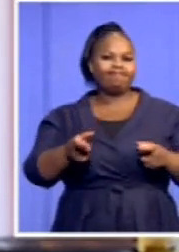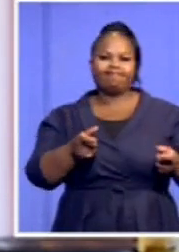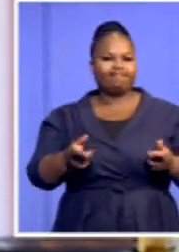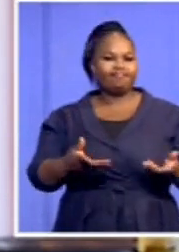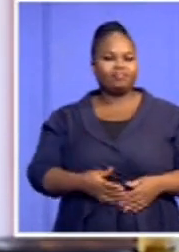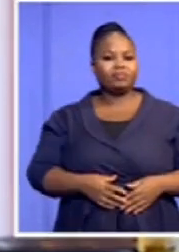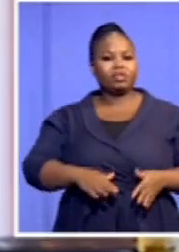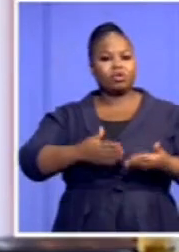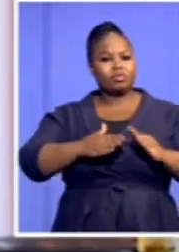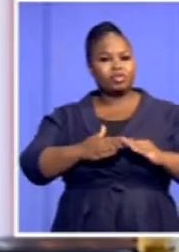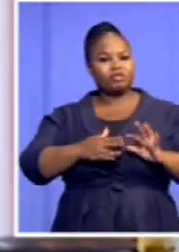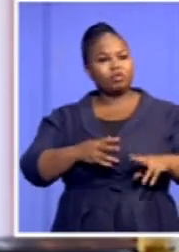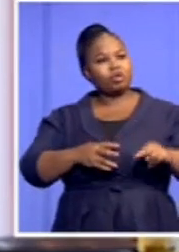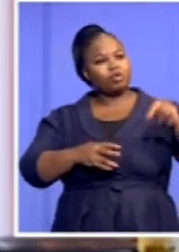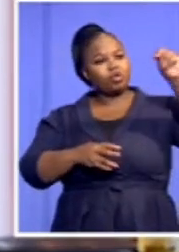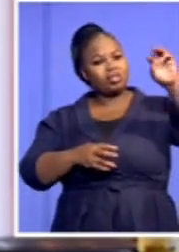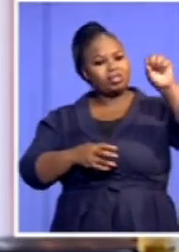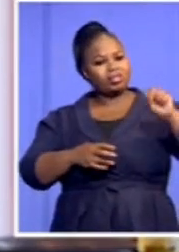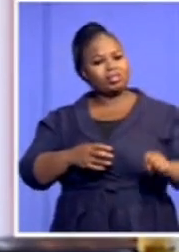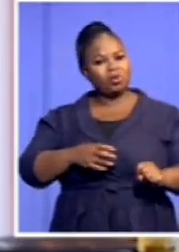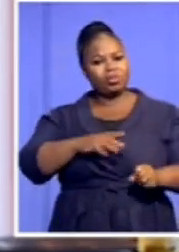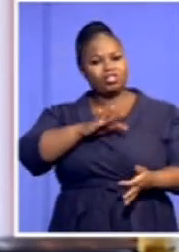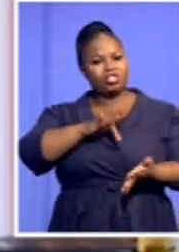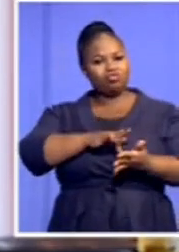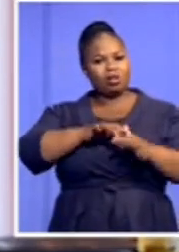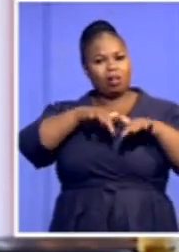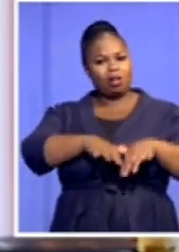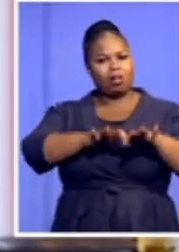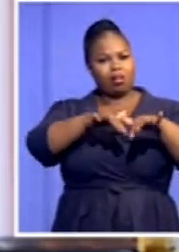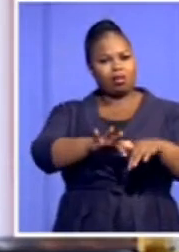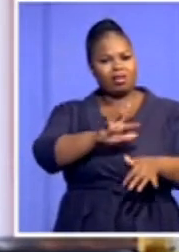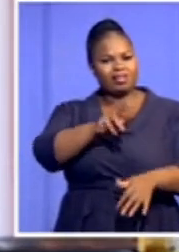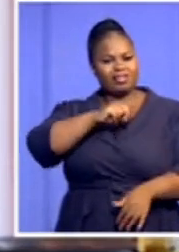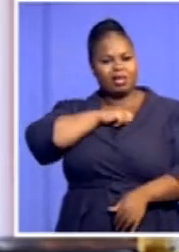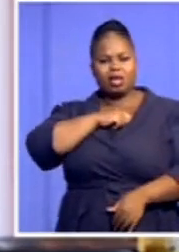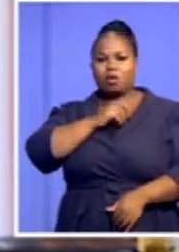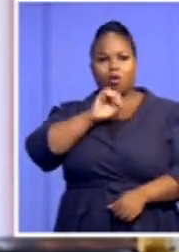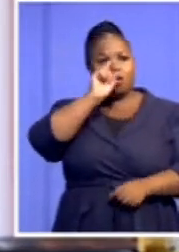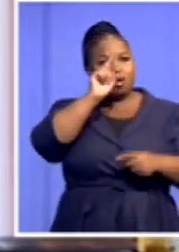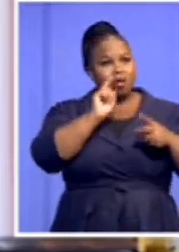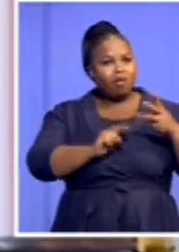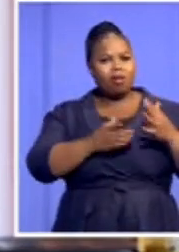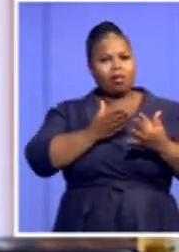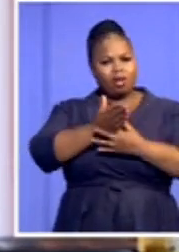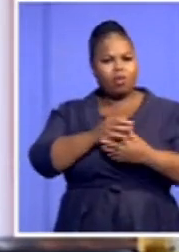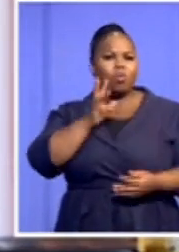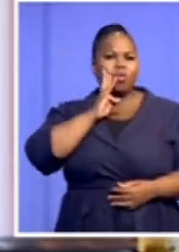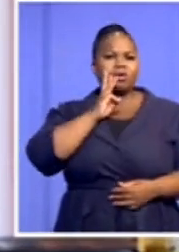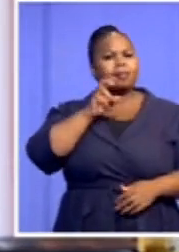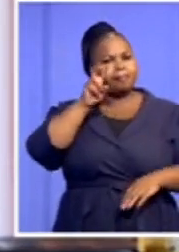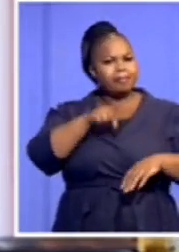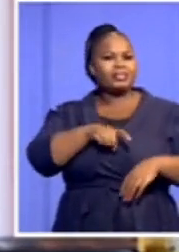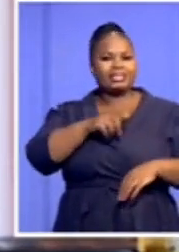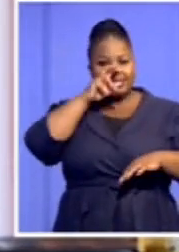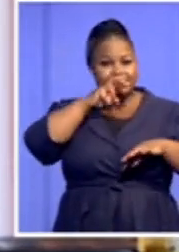the central, coastal parts of KZN that all need access to water. They need access to electricity.